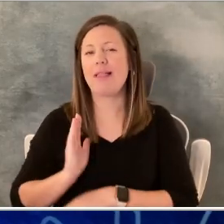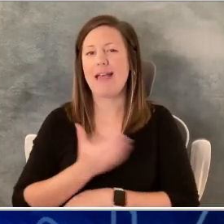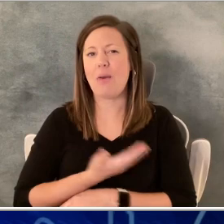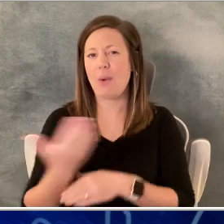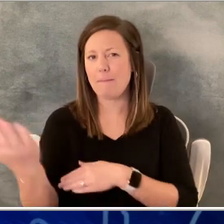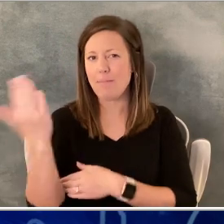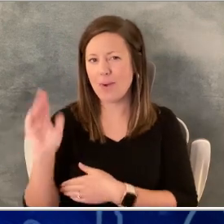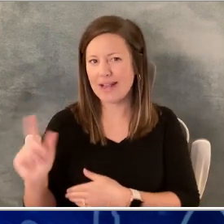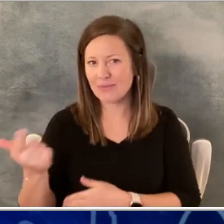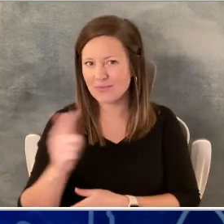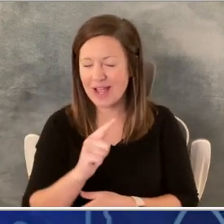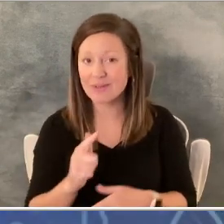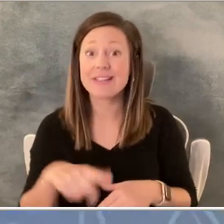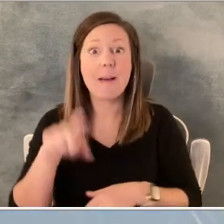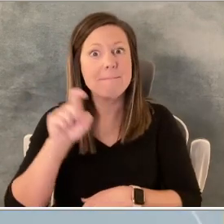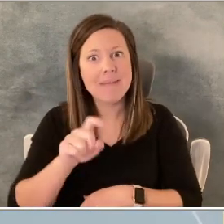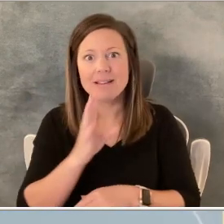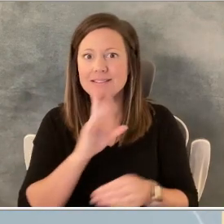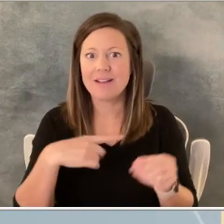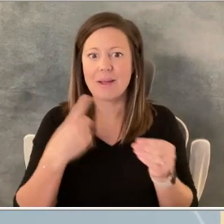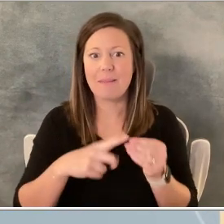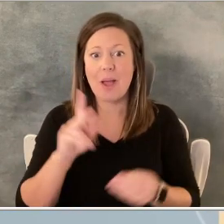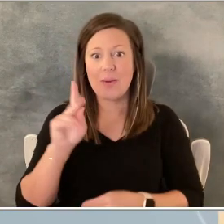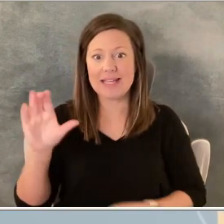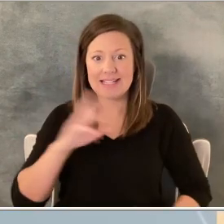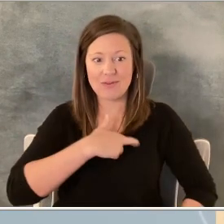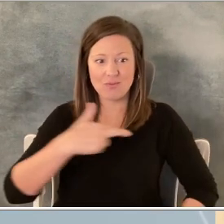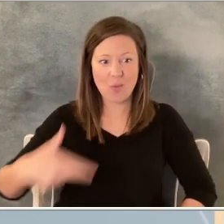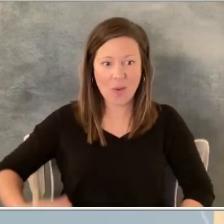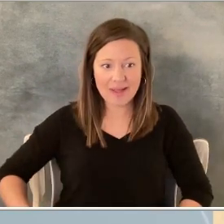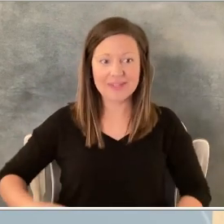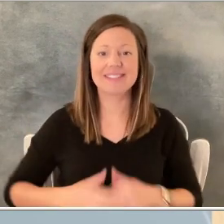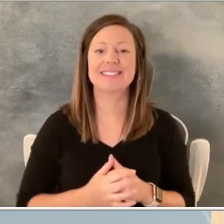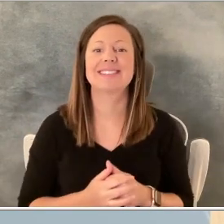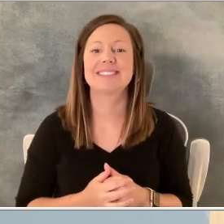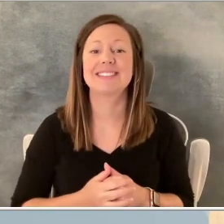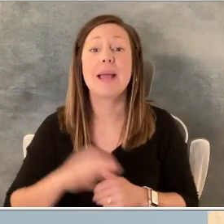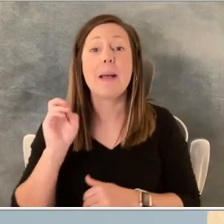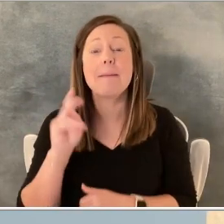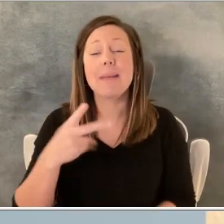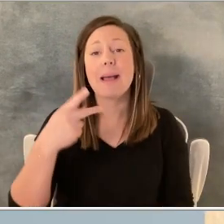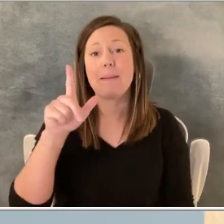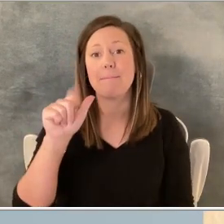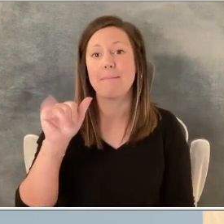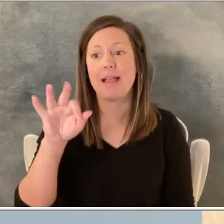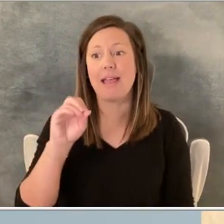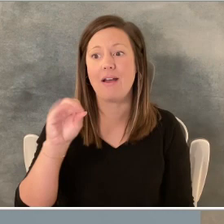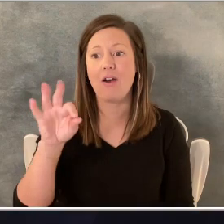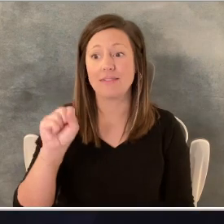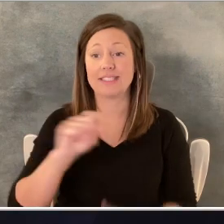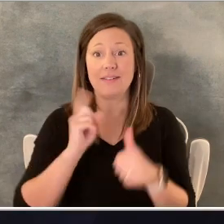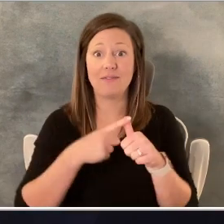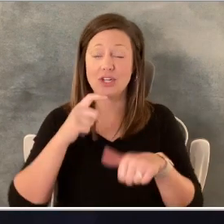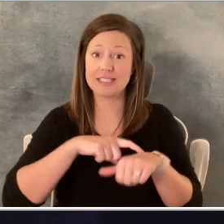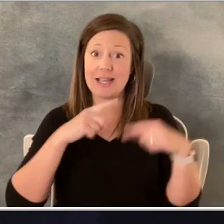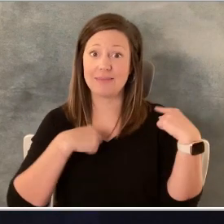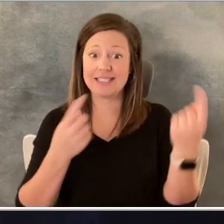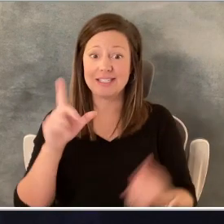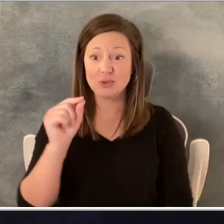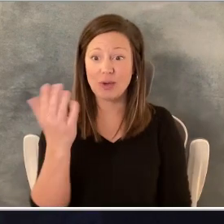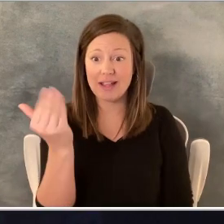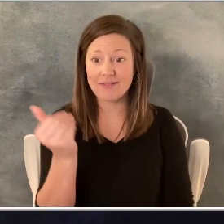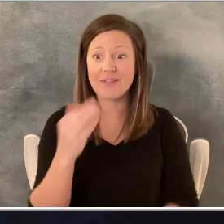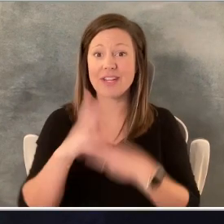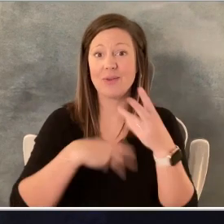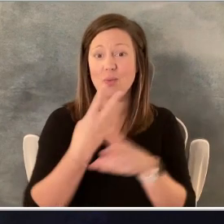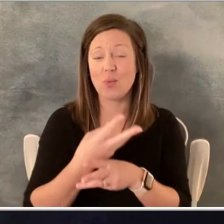to talk about the Kansas City Royals as we head into the playoffs this week. They are back in the playoffs for the first time since their 2015 World Series run,